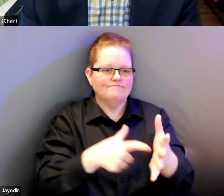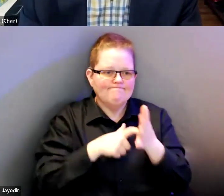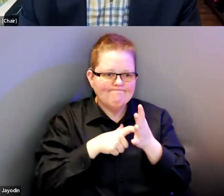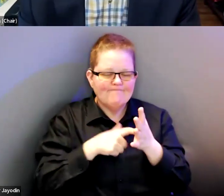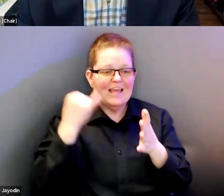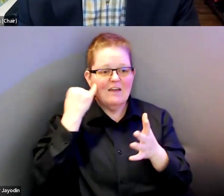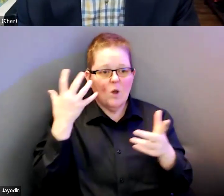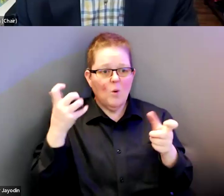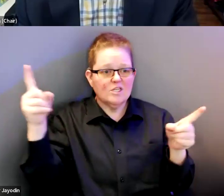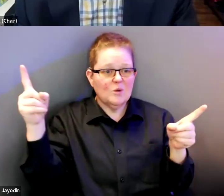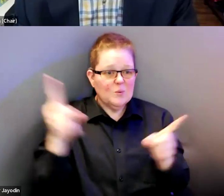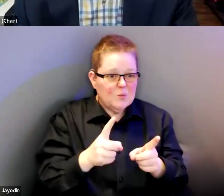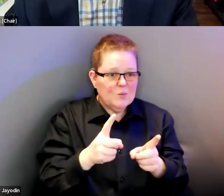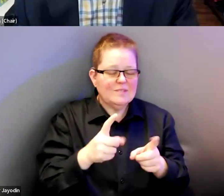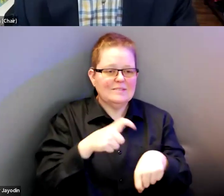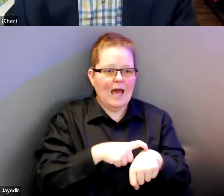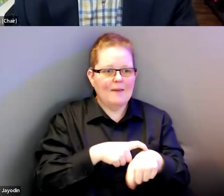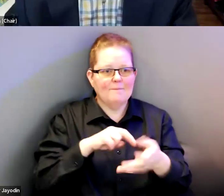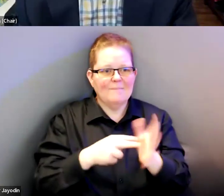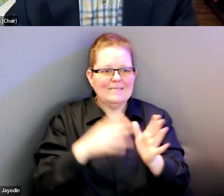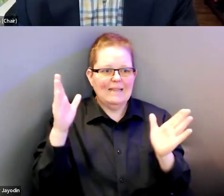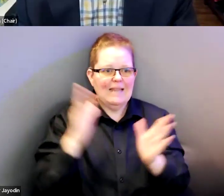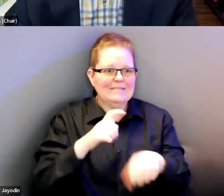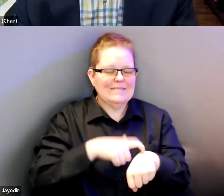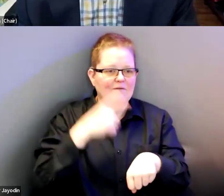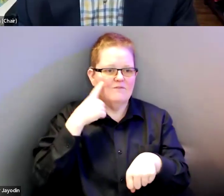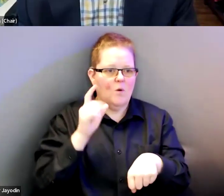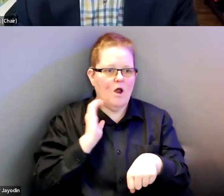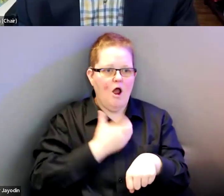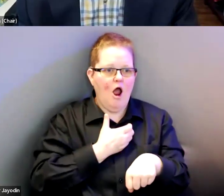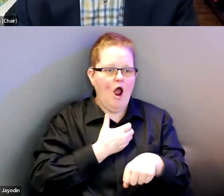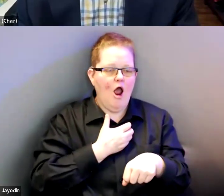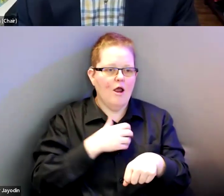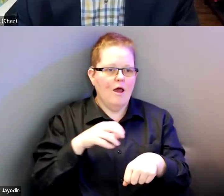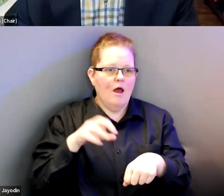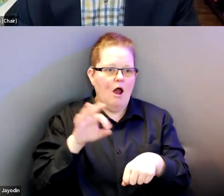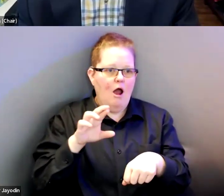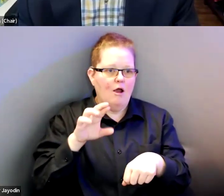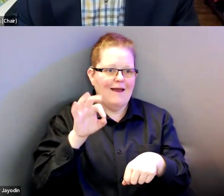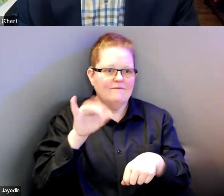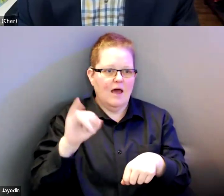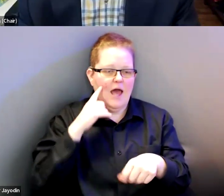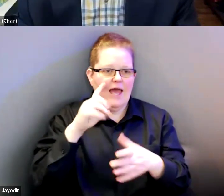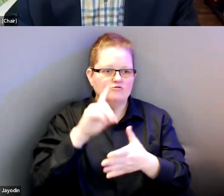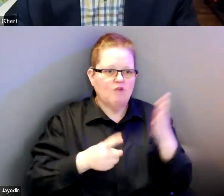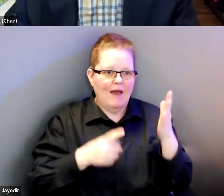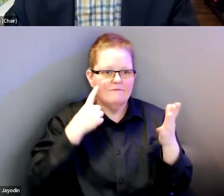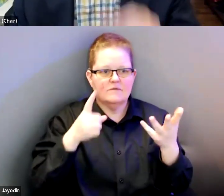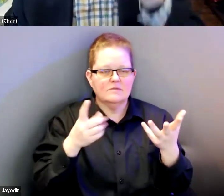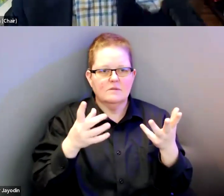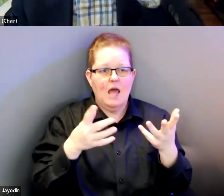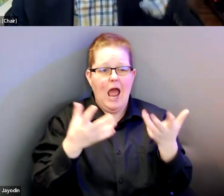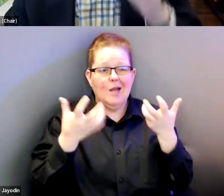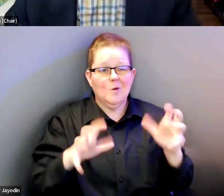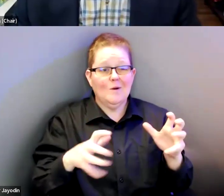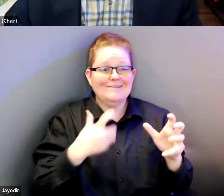that, that would mean less time for the RFI, less time for draft review, that sort of thing. So I don't want to say whether or not